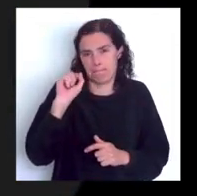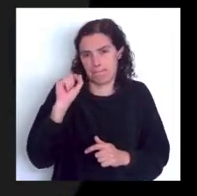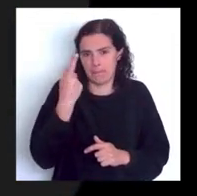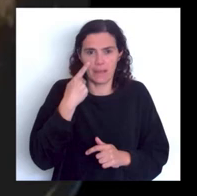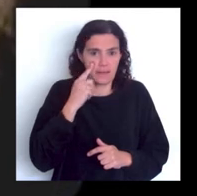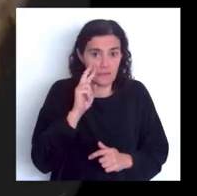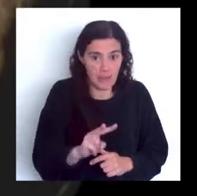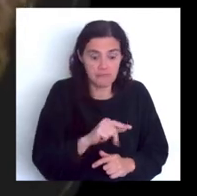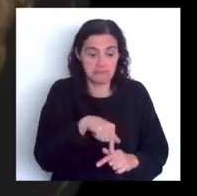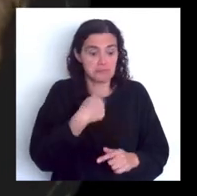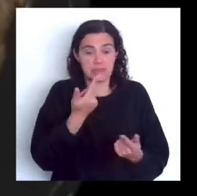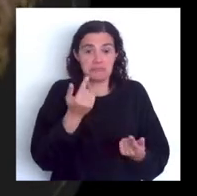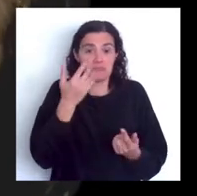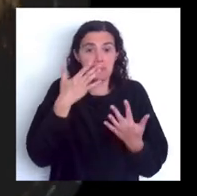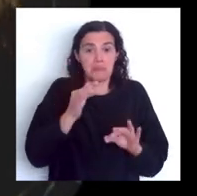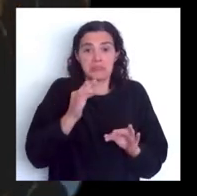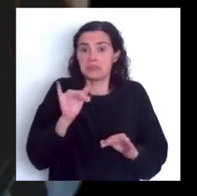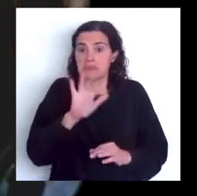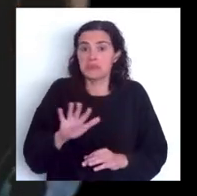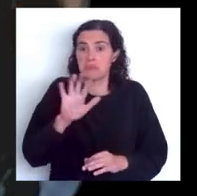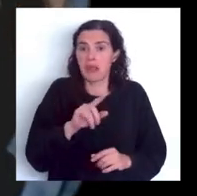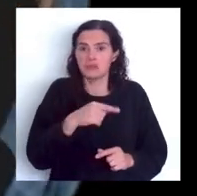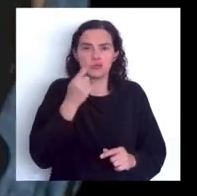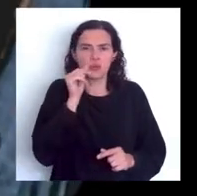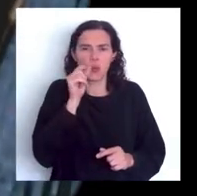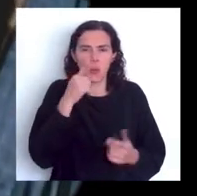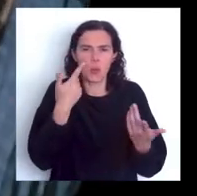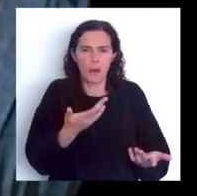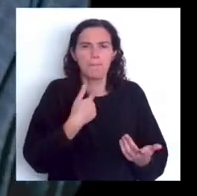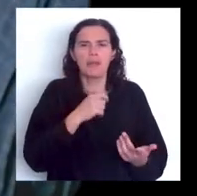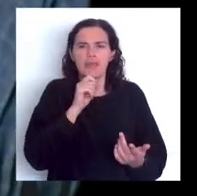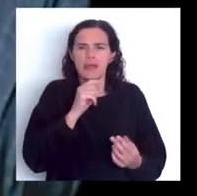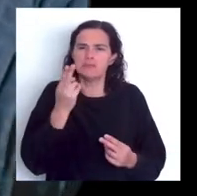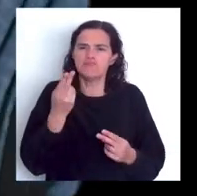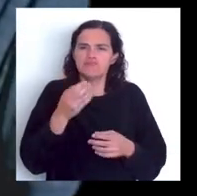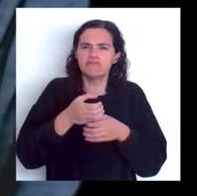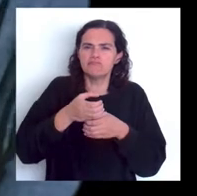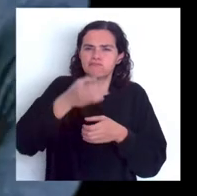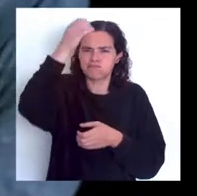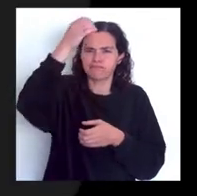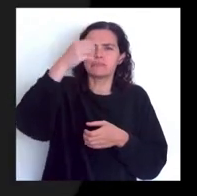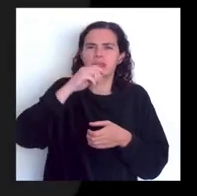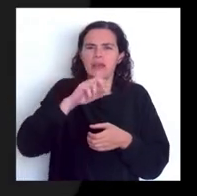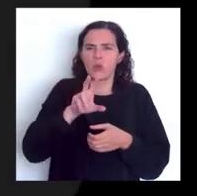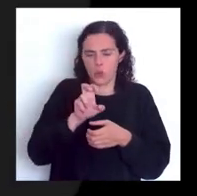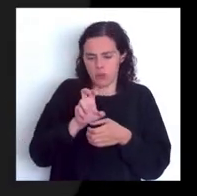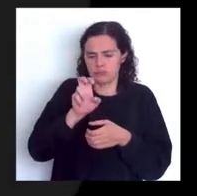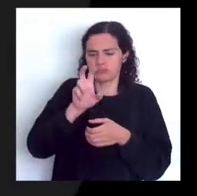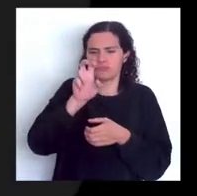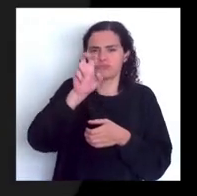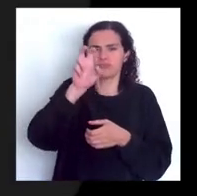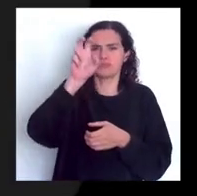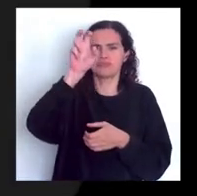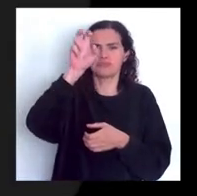first time. And I think this very simple image of this man recreating Columbus